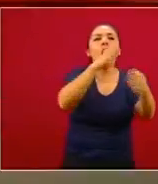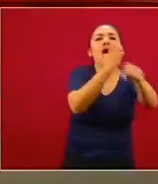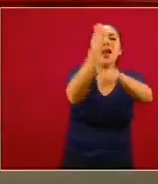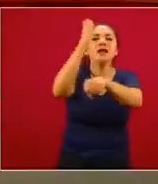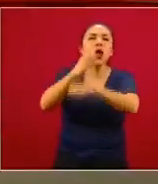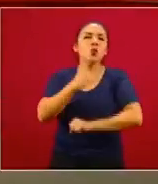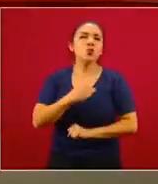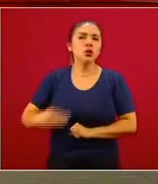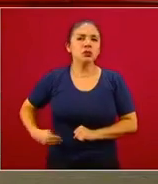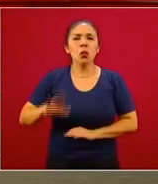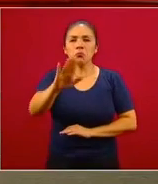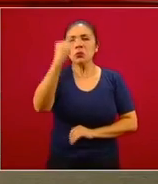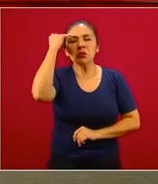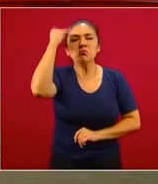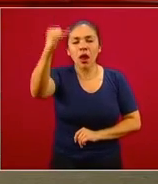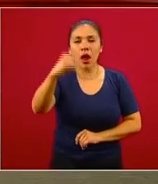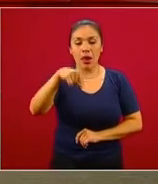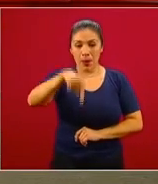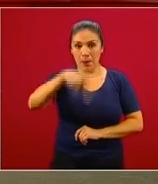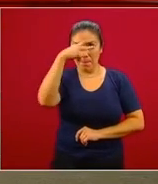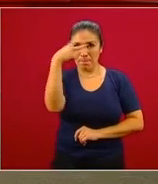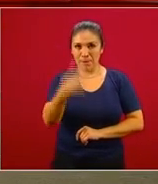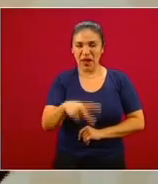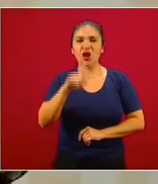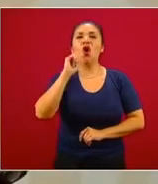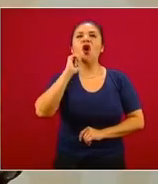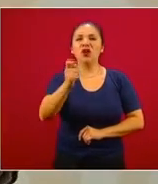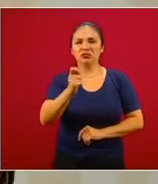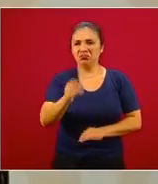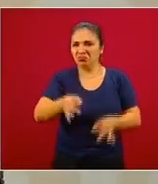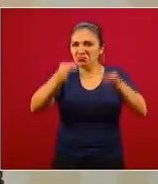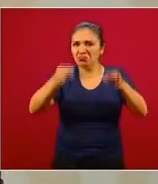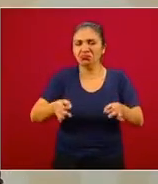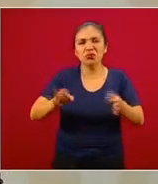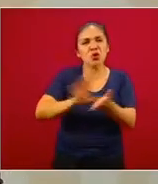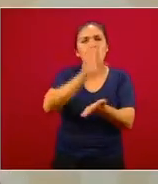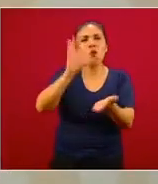localidades. Imaginen areas. ustedes que Imagine México if fuera un Mexico was a continente continent y que estamos and viendo we were